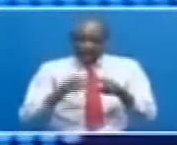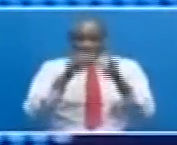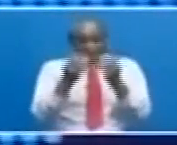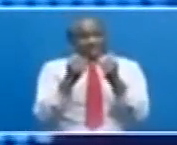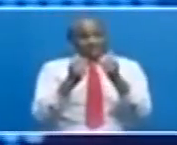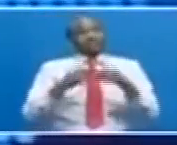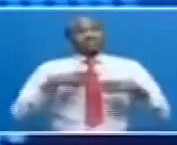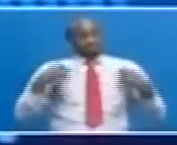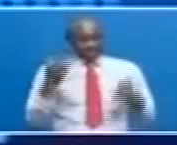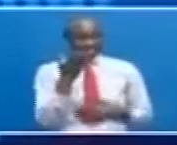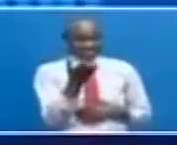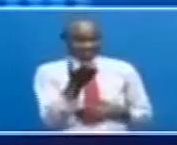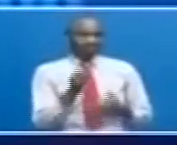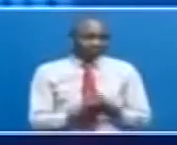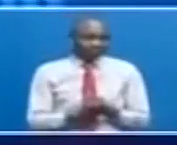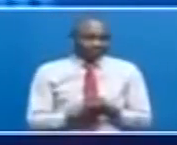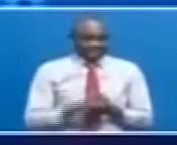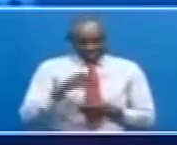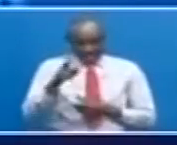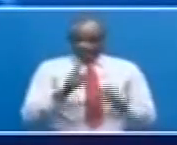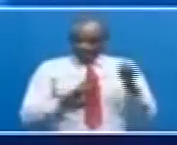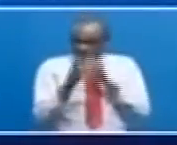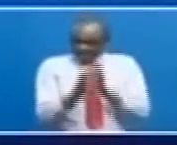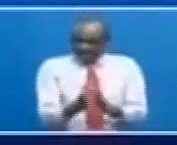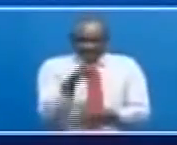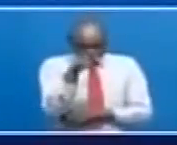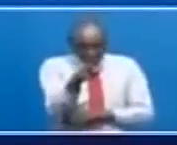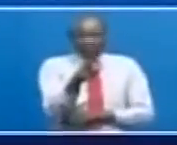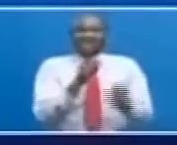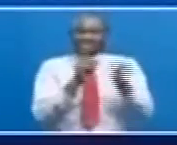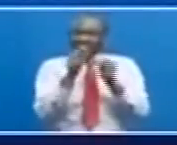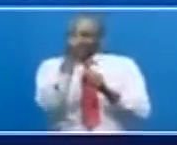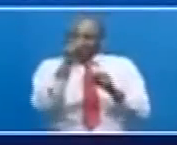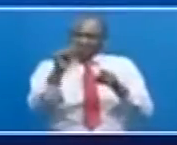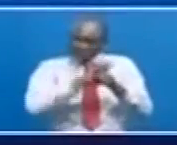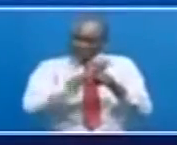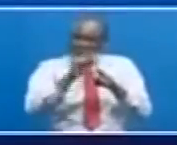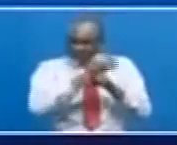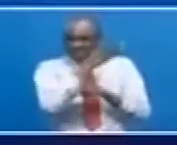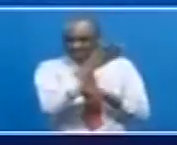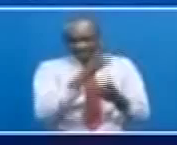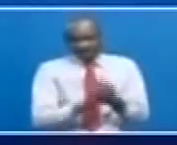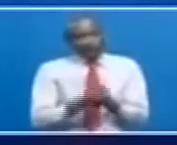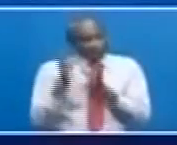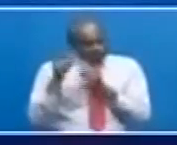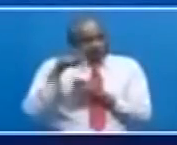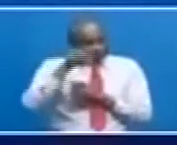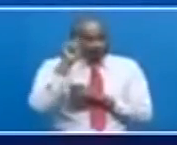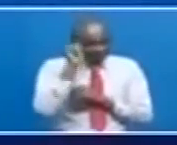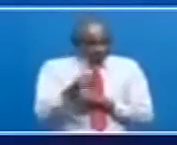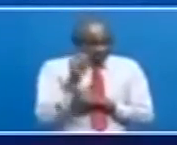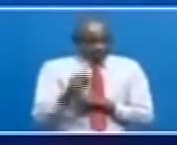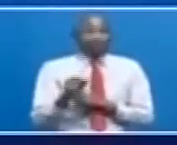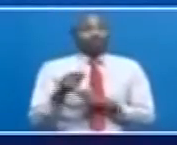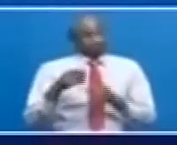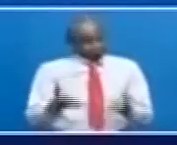in Japan later this month. Malkia strikers who are in camp at the Kasarani Gymnasium hope their Grand Prix promotion